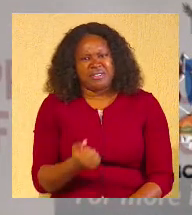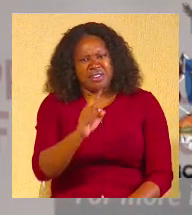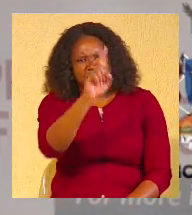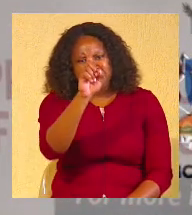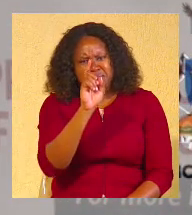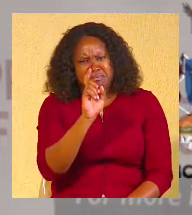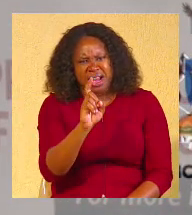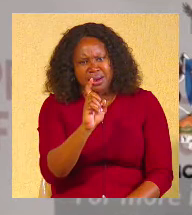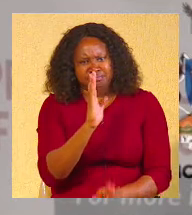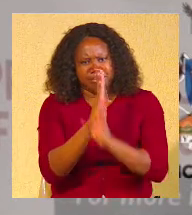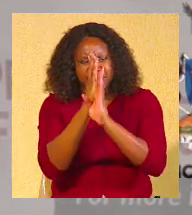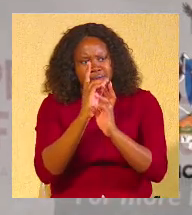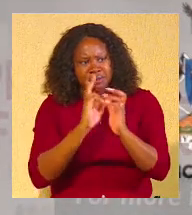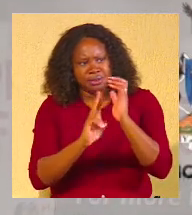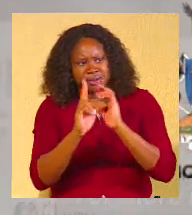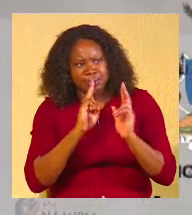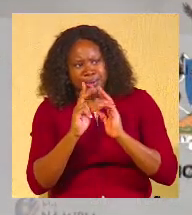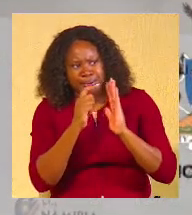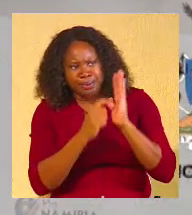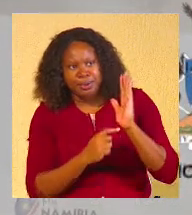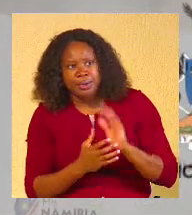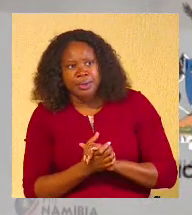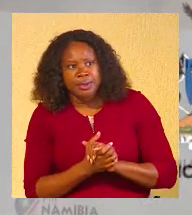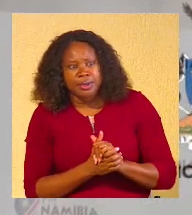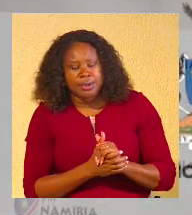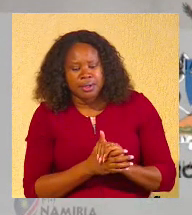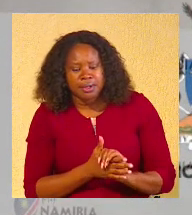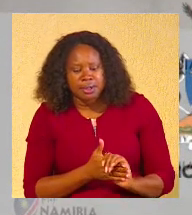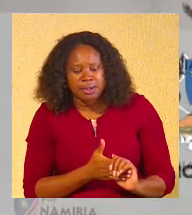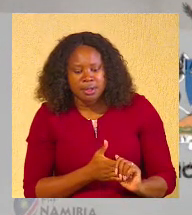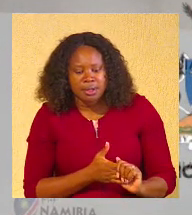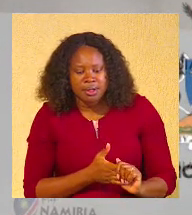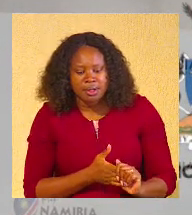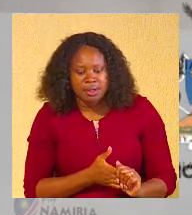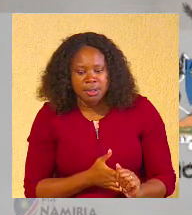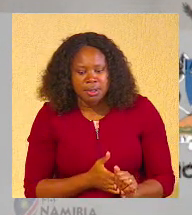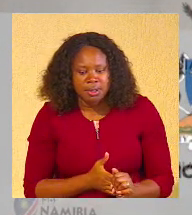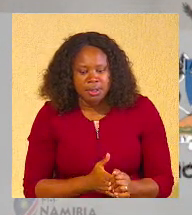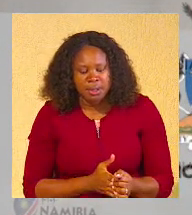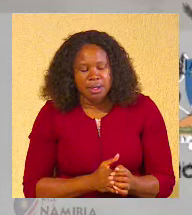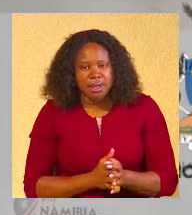to the panelists. It's regarding that if I listen attentively to the